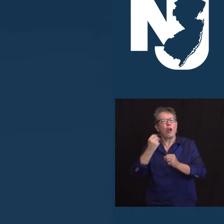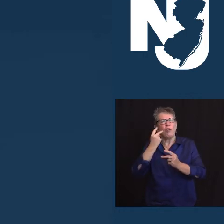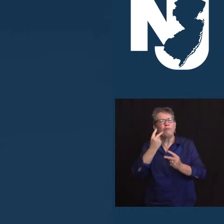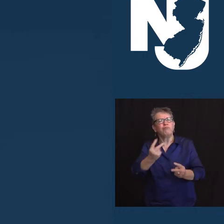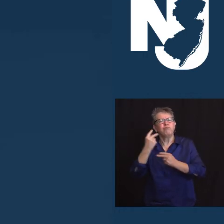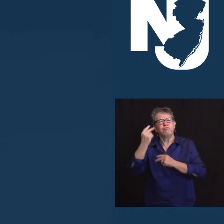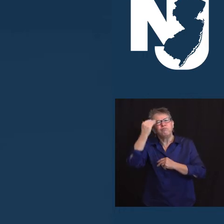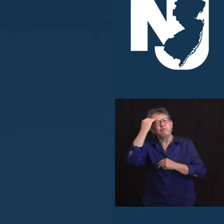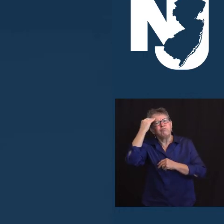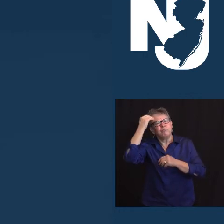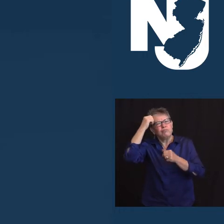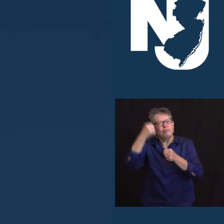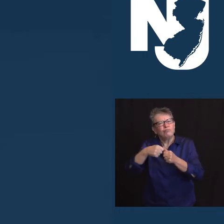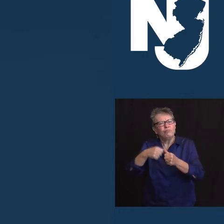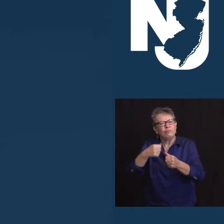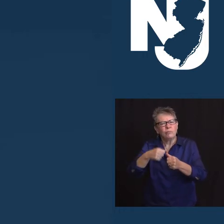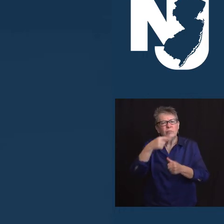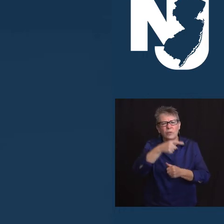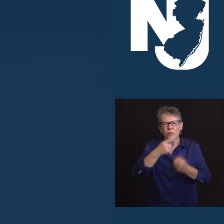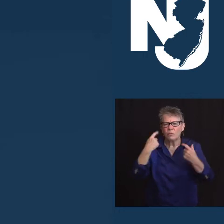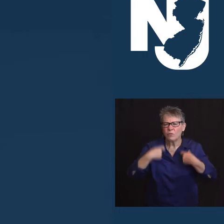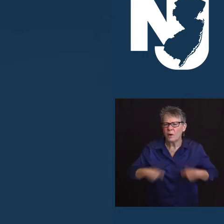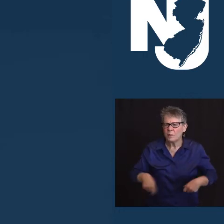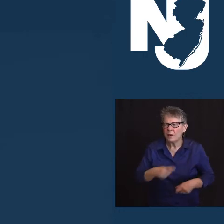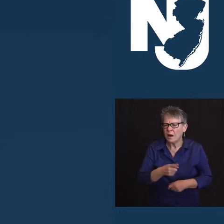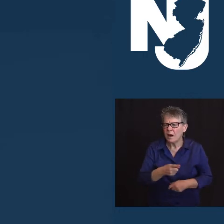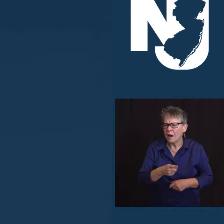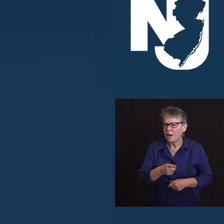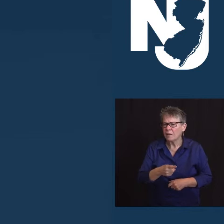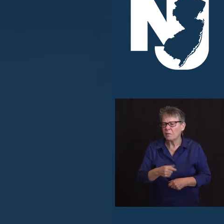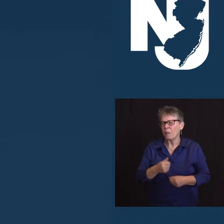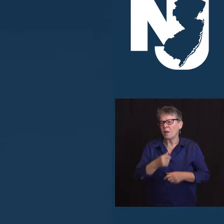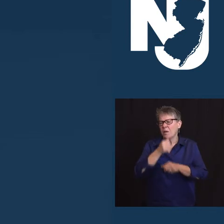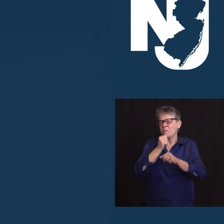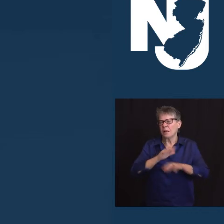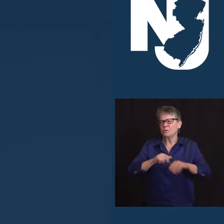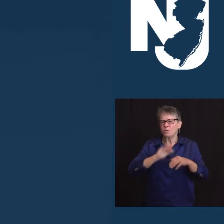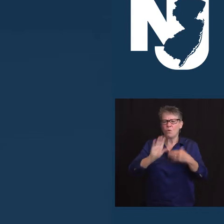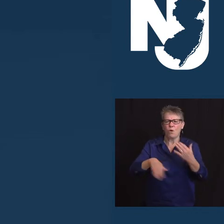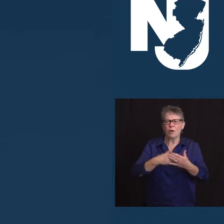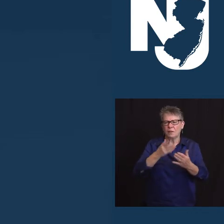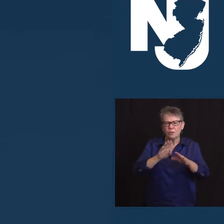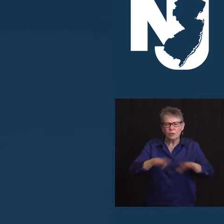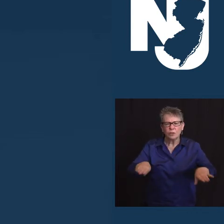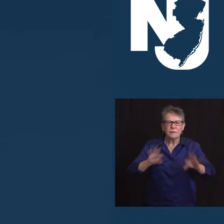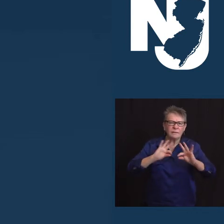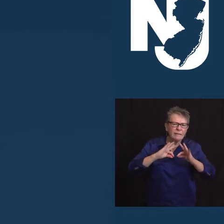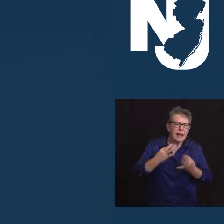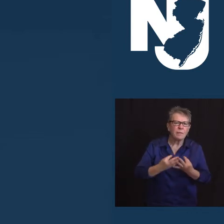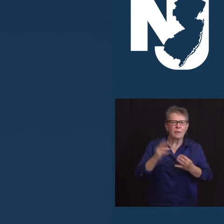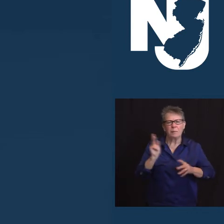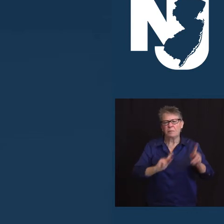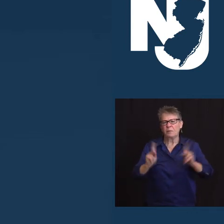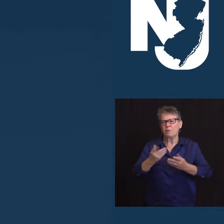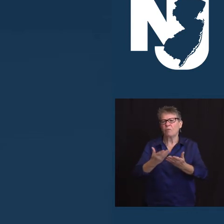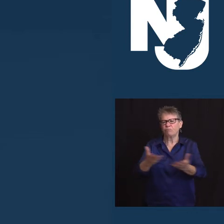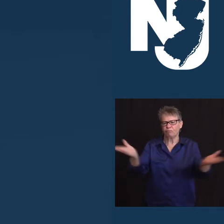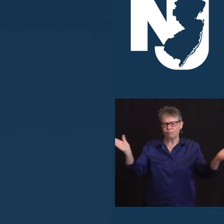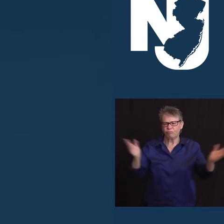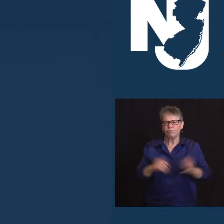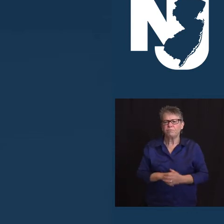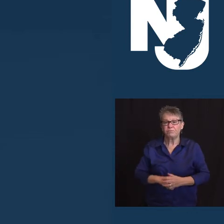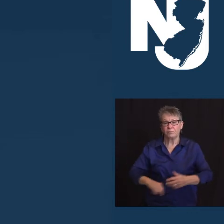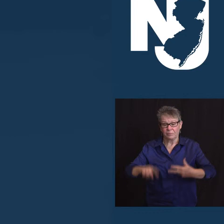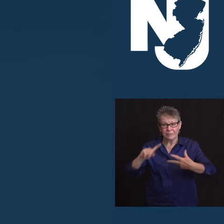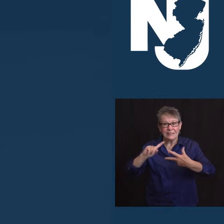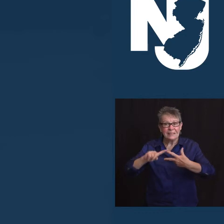blessing to all. Next up, we honor the life of Monroe's William Gorelick. Bill was